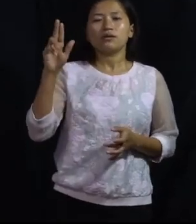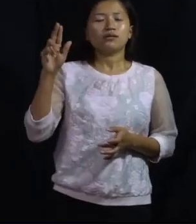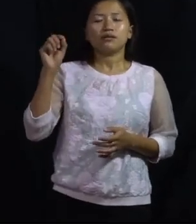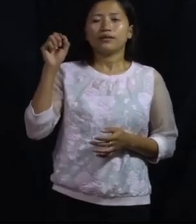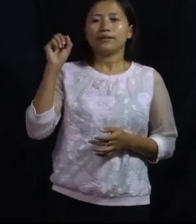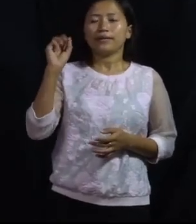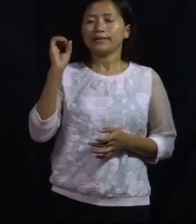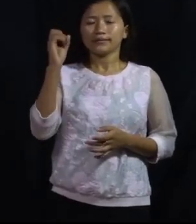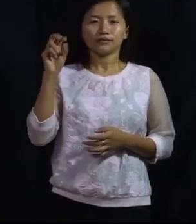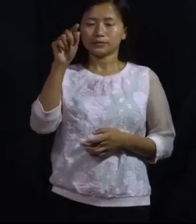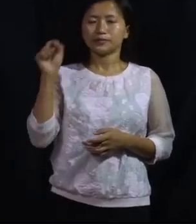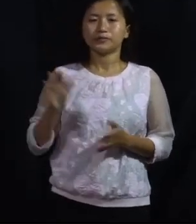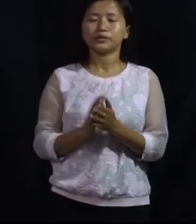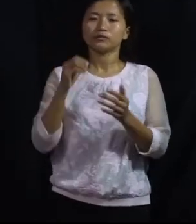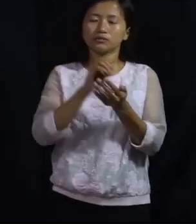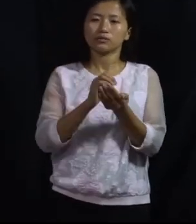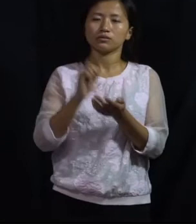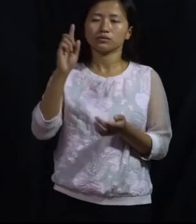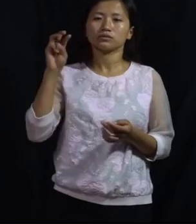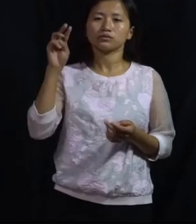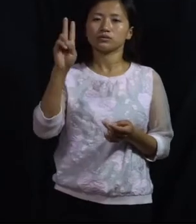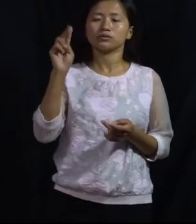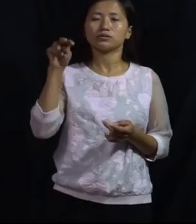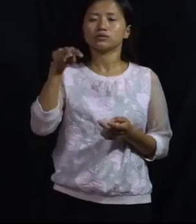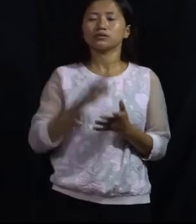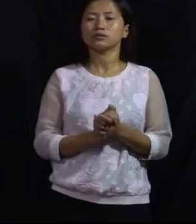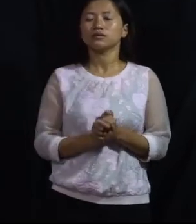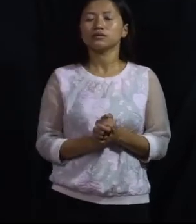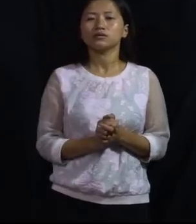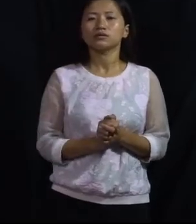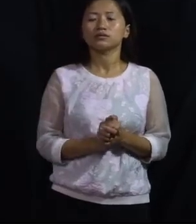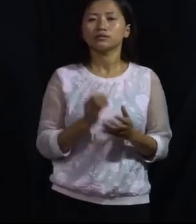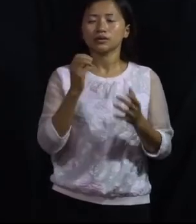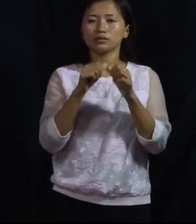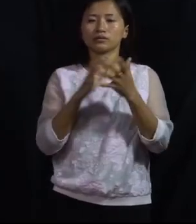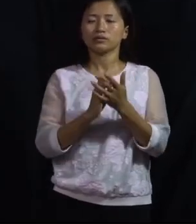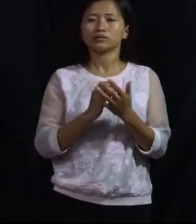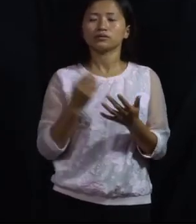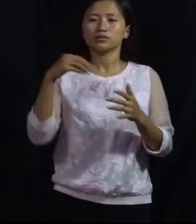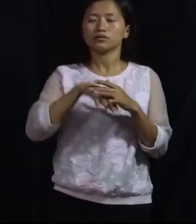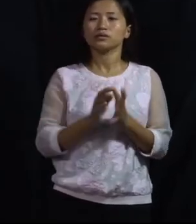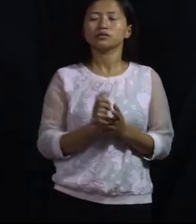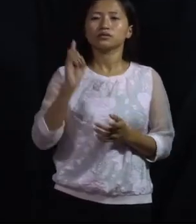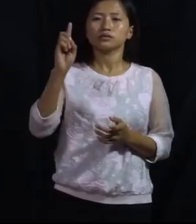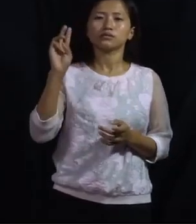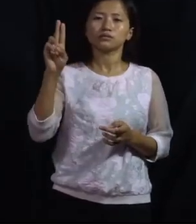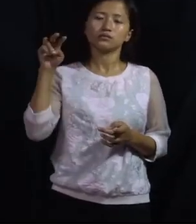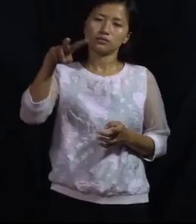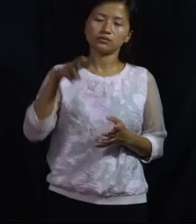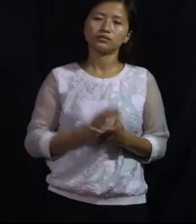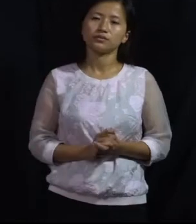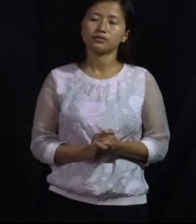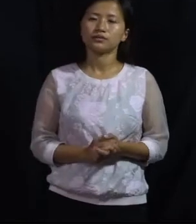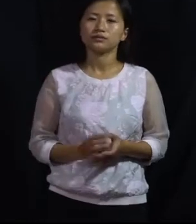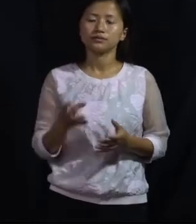By stock is 1,200. By accrued income is 1,200. Income that is being earned but